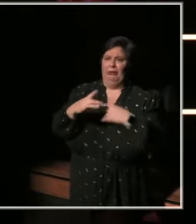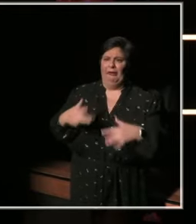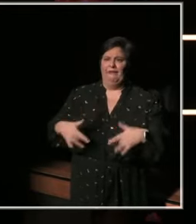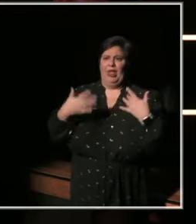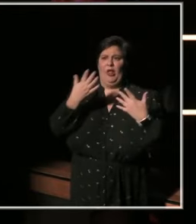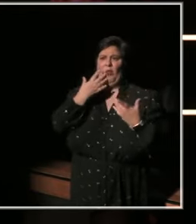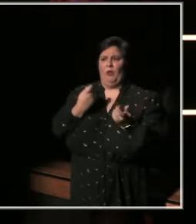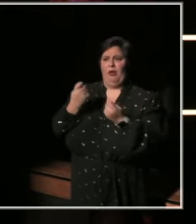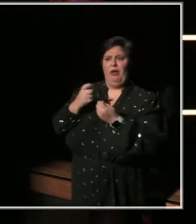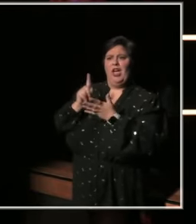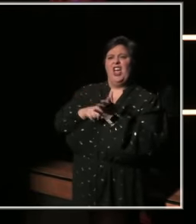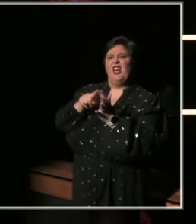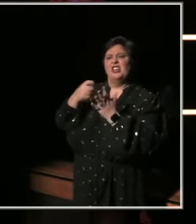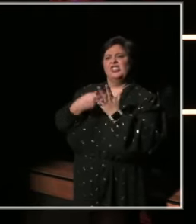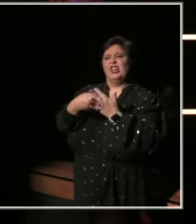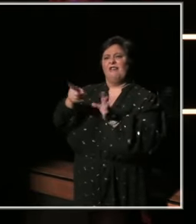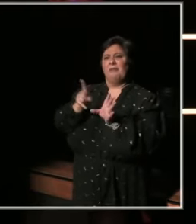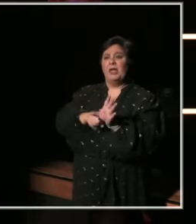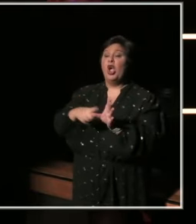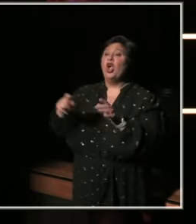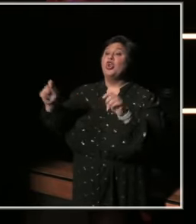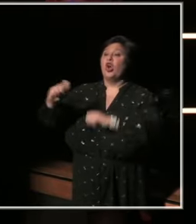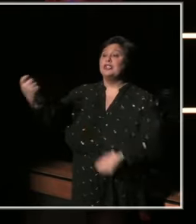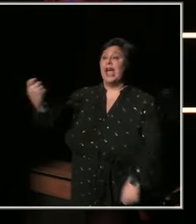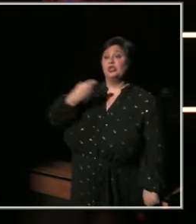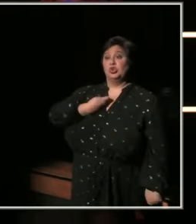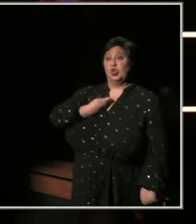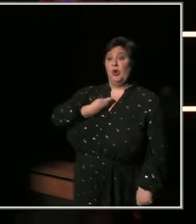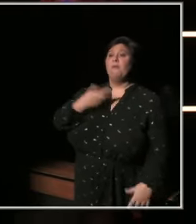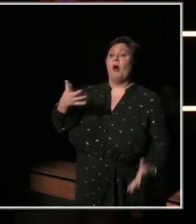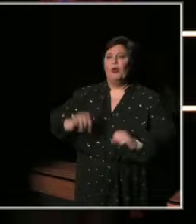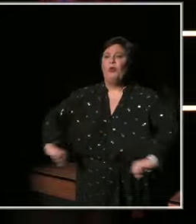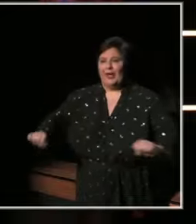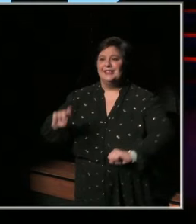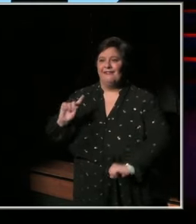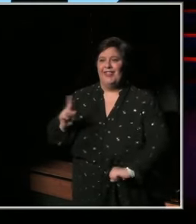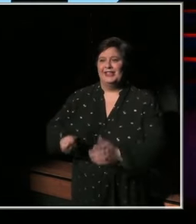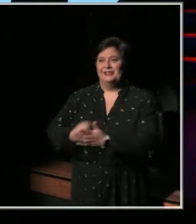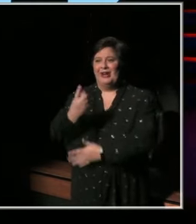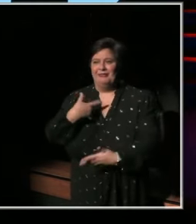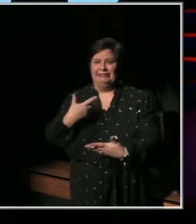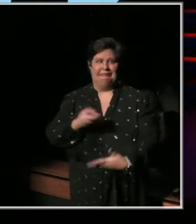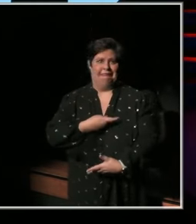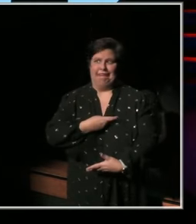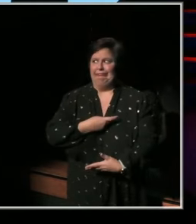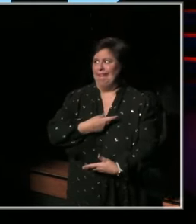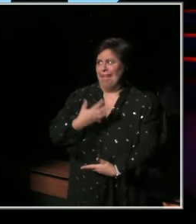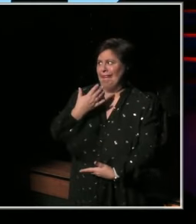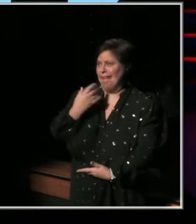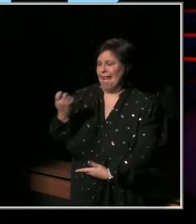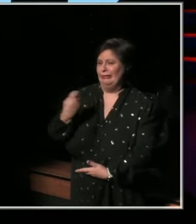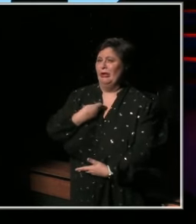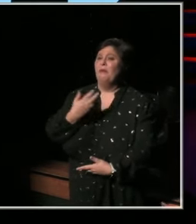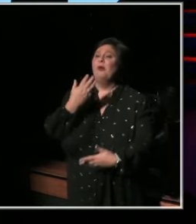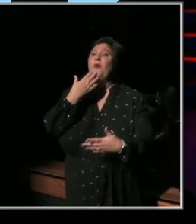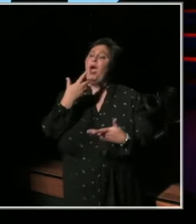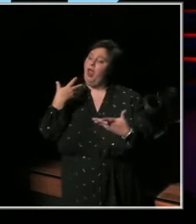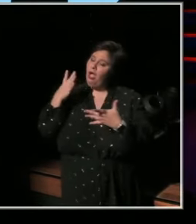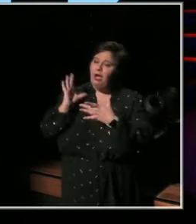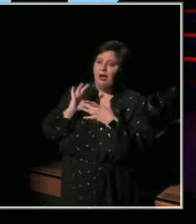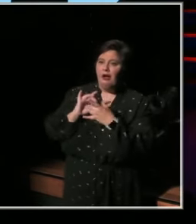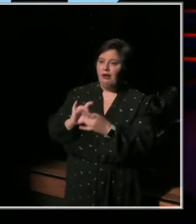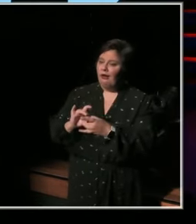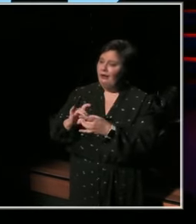felt dealing with Jeremy, who hasn't yet sued us, but we are waiting nervously. But actually, once we got to know